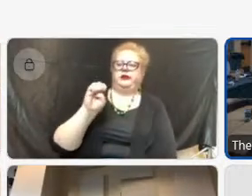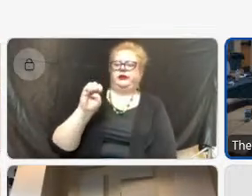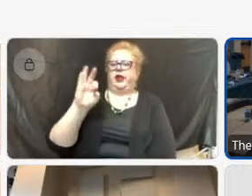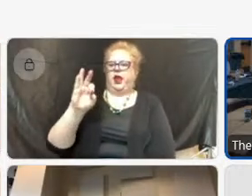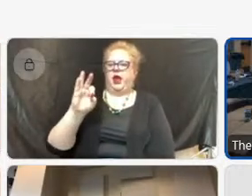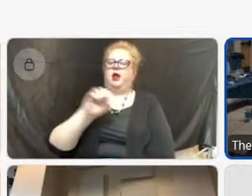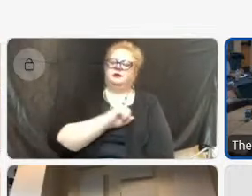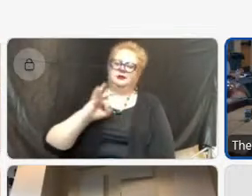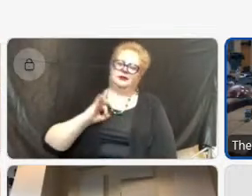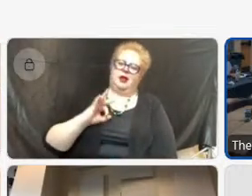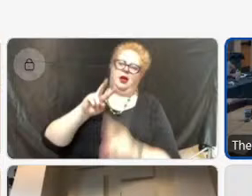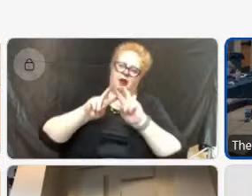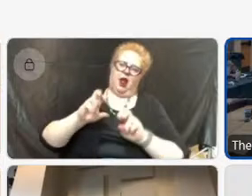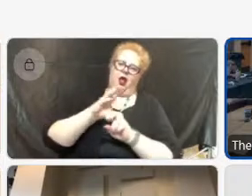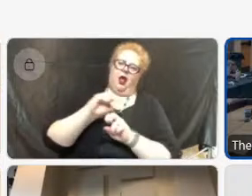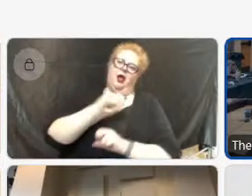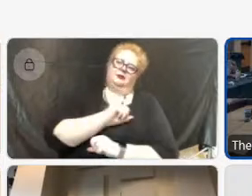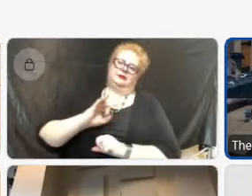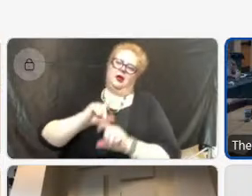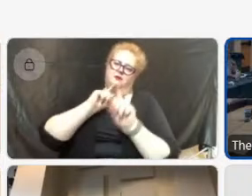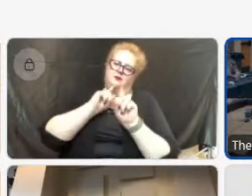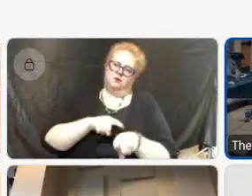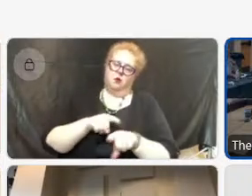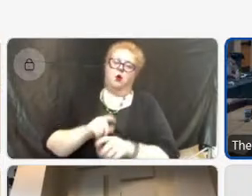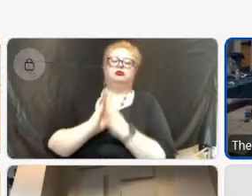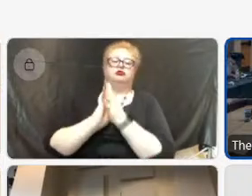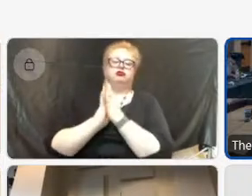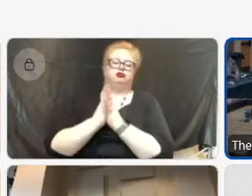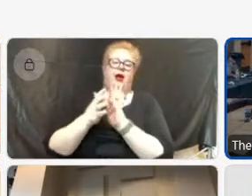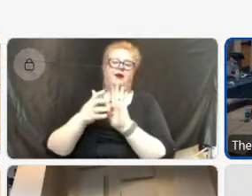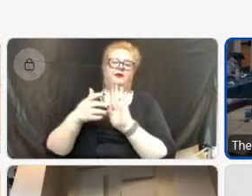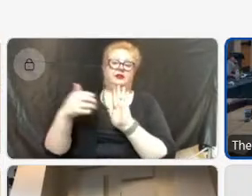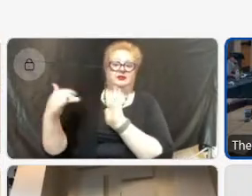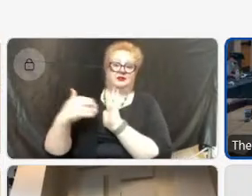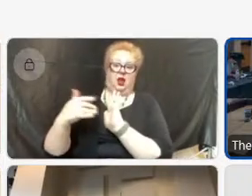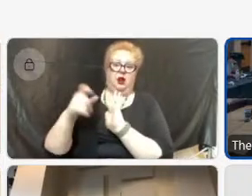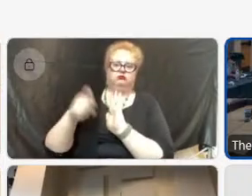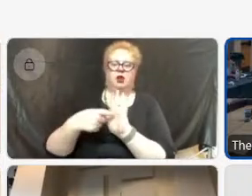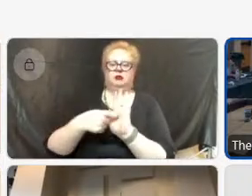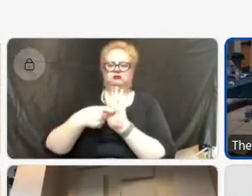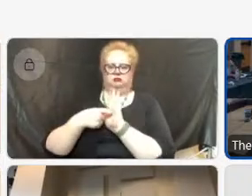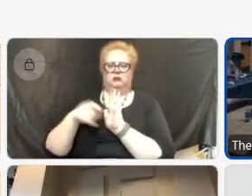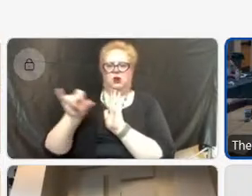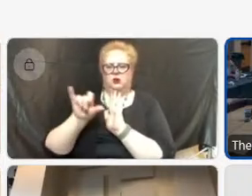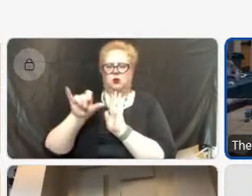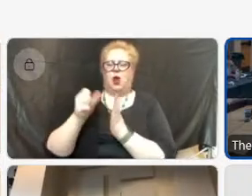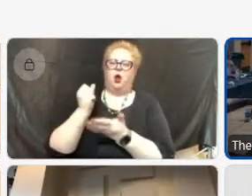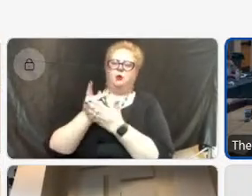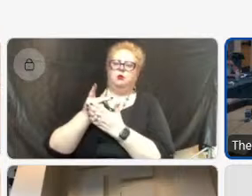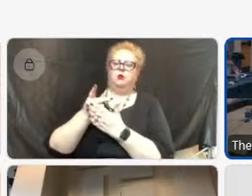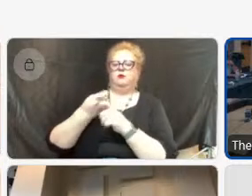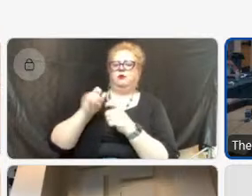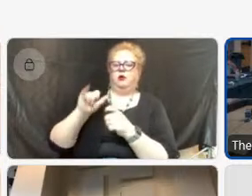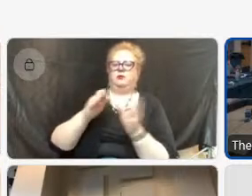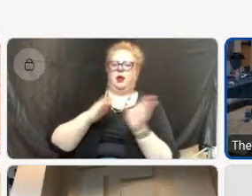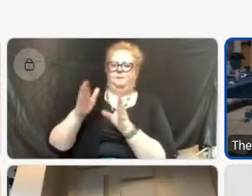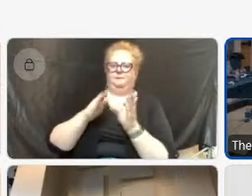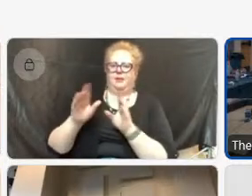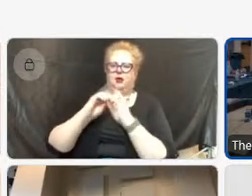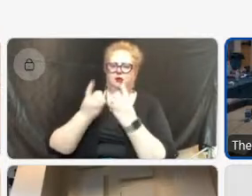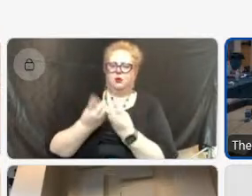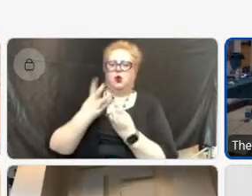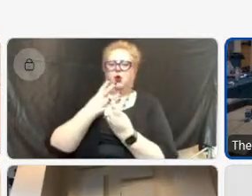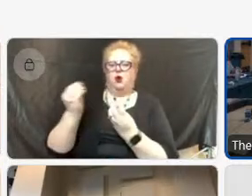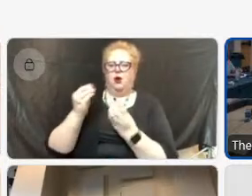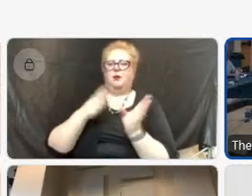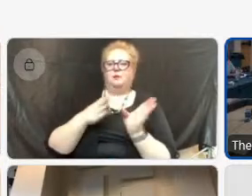agenda staff report. A traffic study is also required to be submitted by the applicant and approved by the Department of Planning and Development Engineering Division,